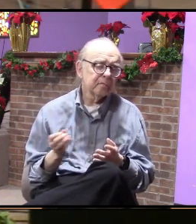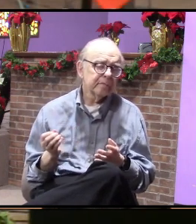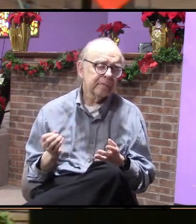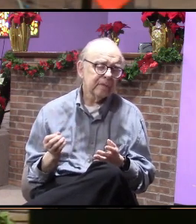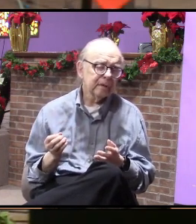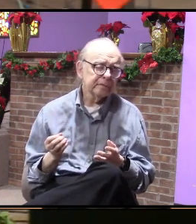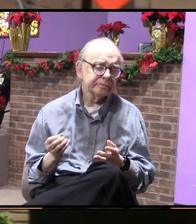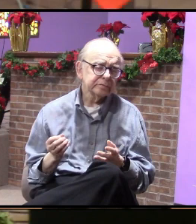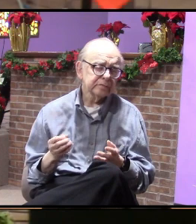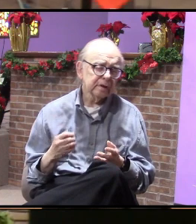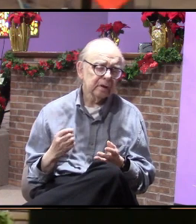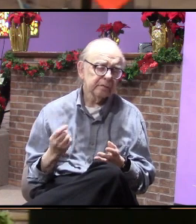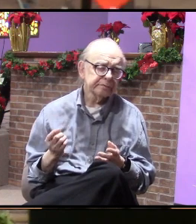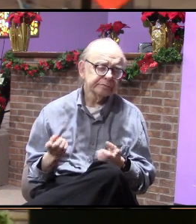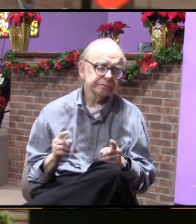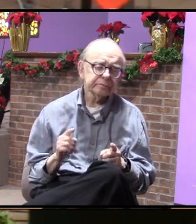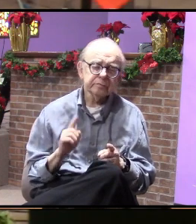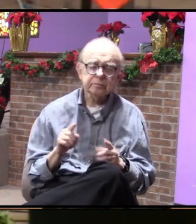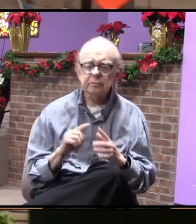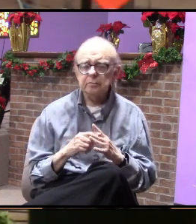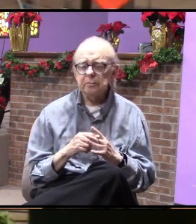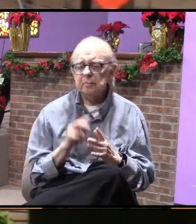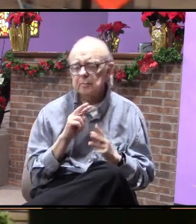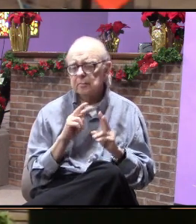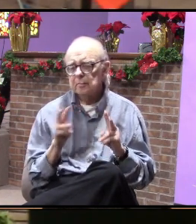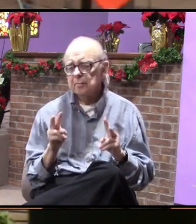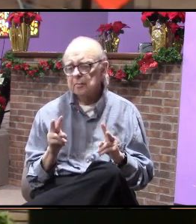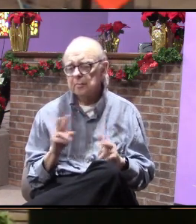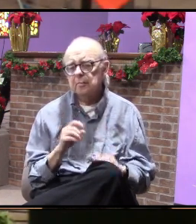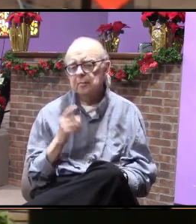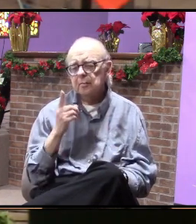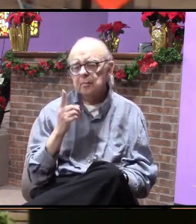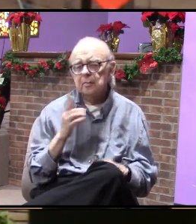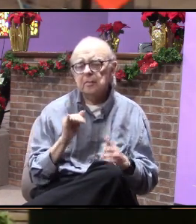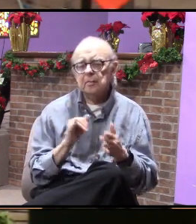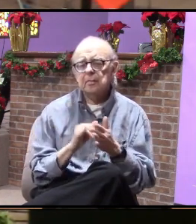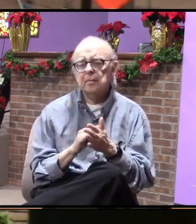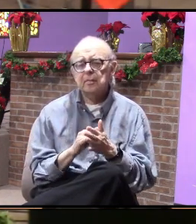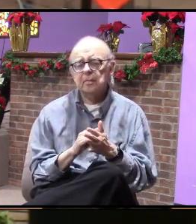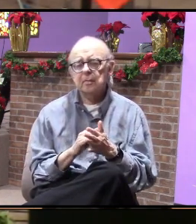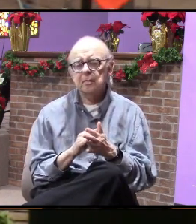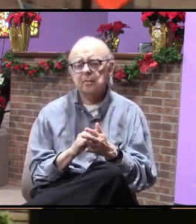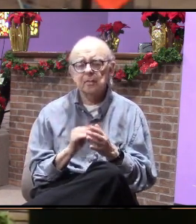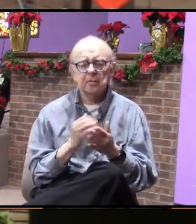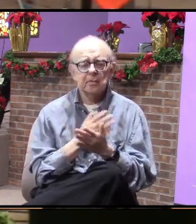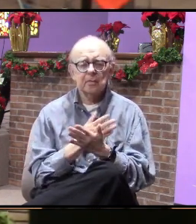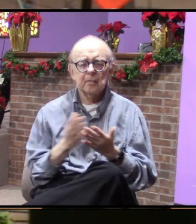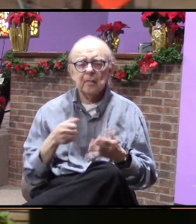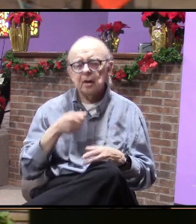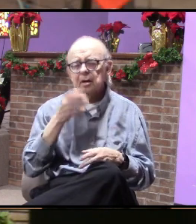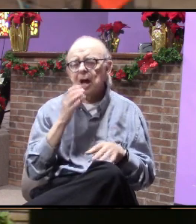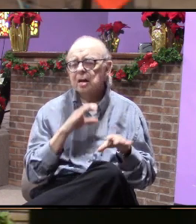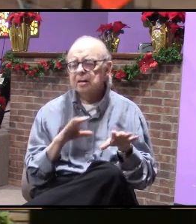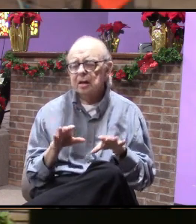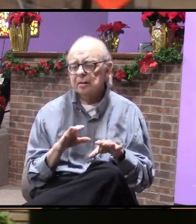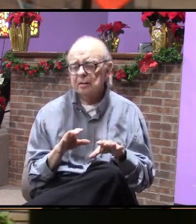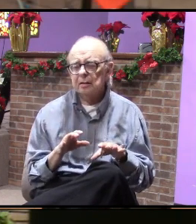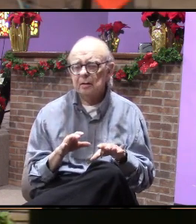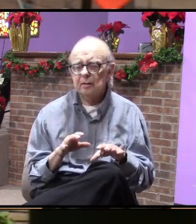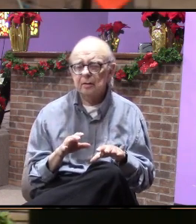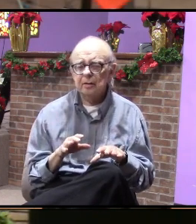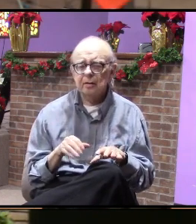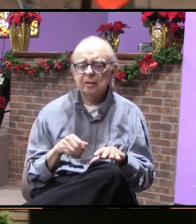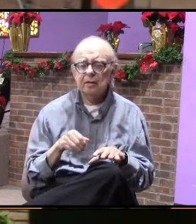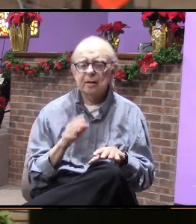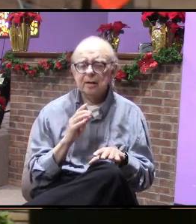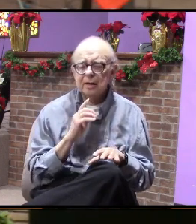And when you begin to look at it and understand that everything God did, he